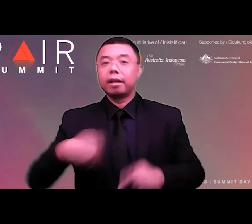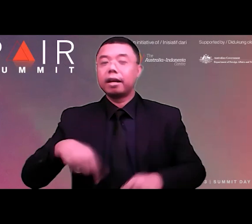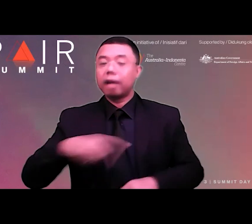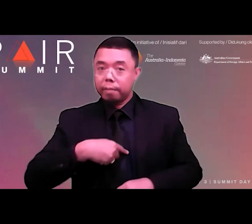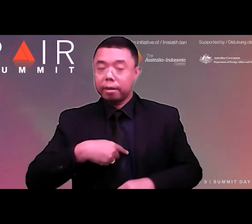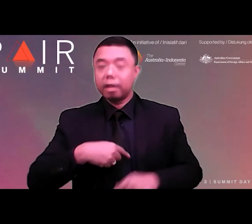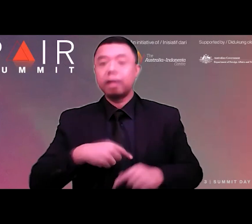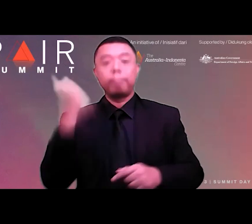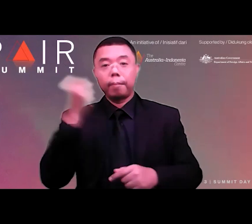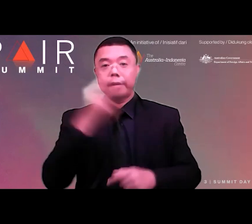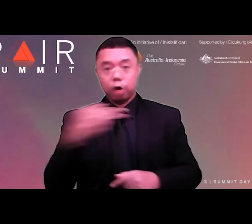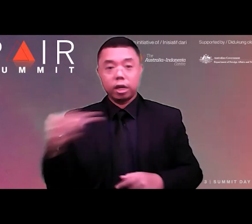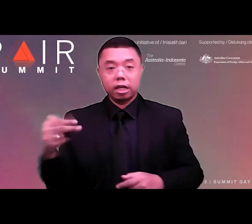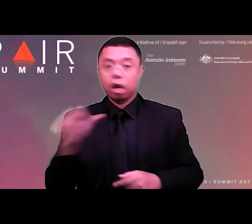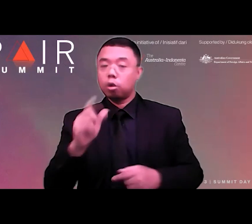timely response.